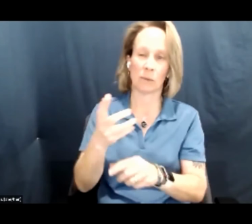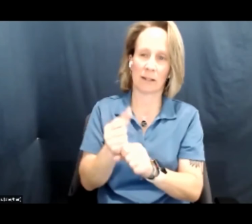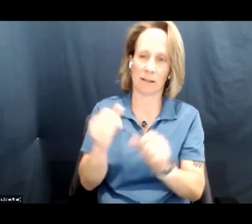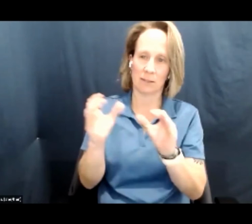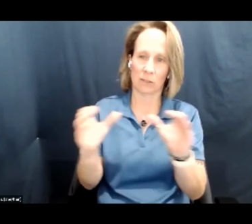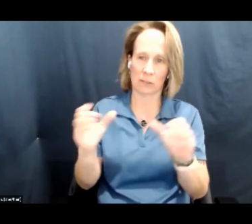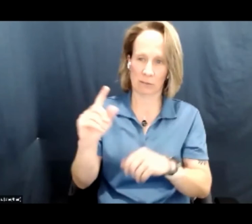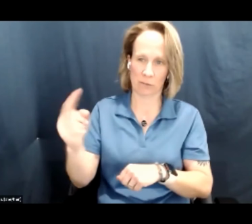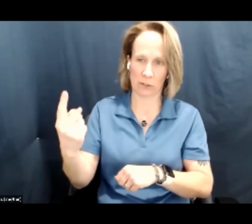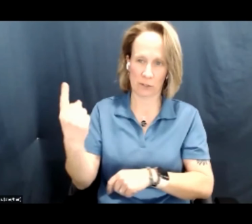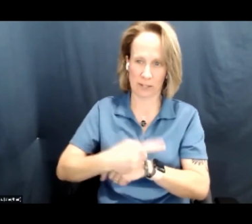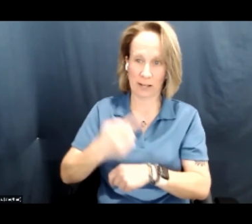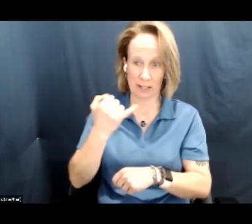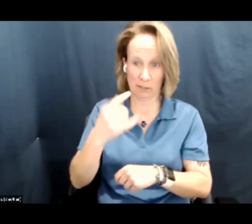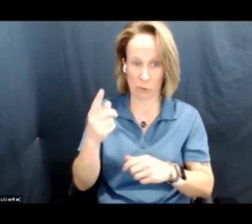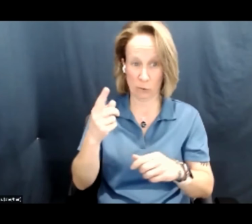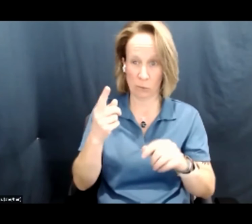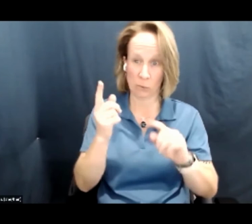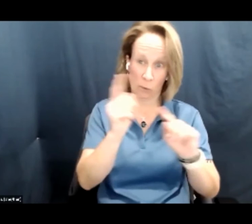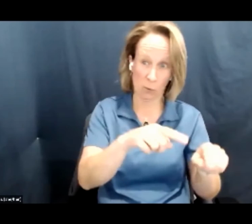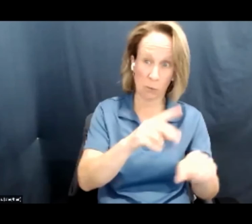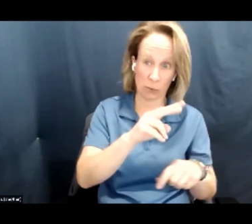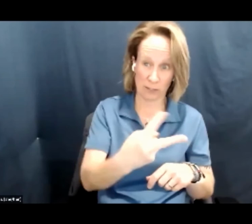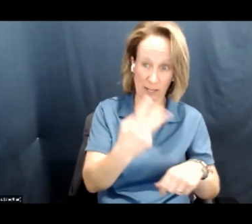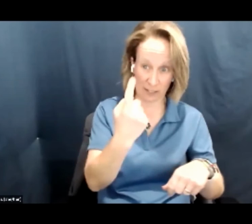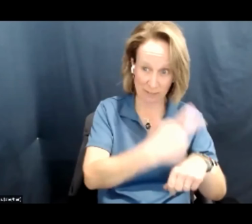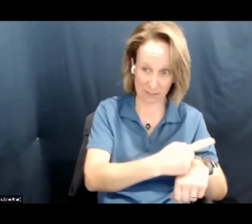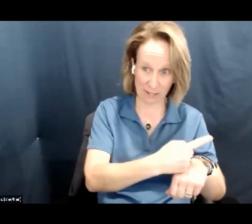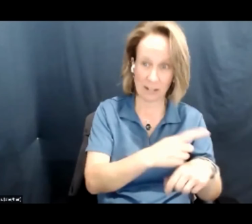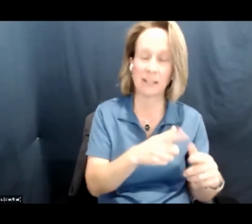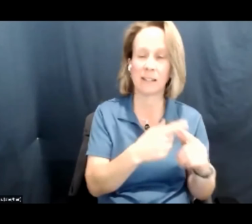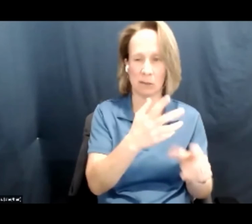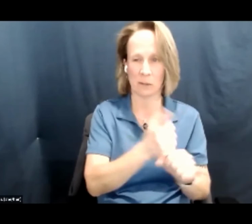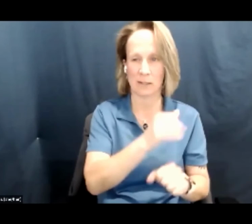you attend the second day, but not the first day, you'll only get a certificate for the